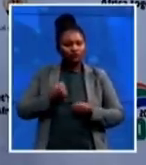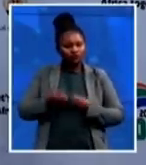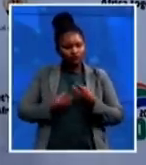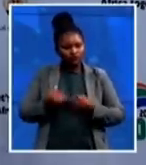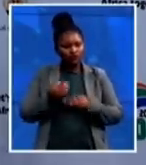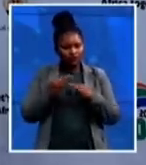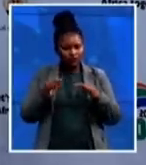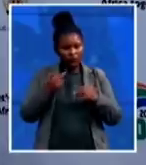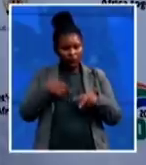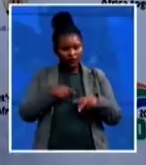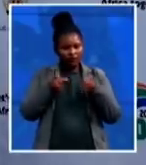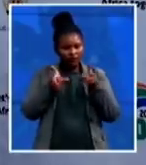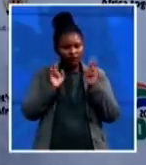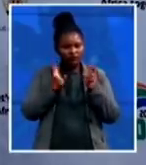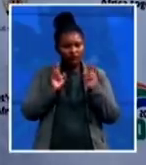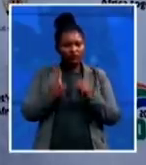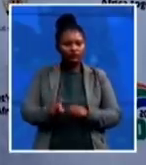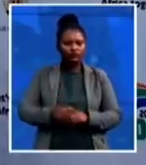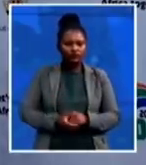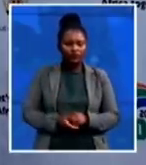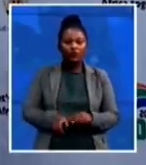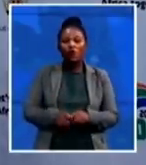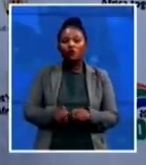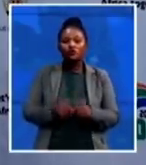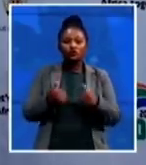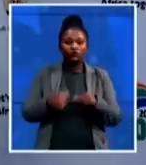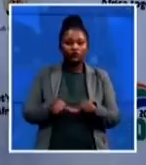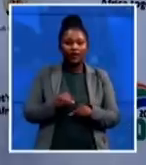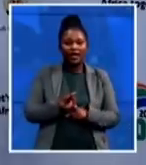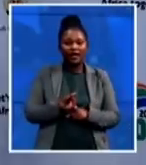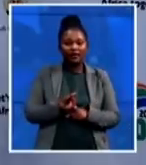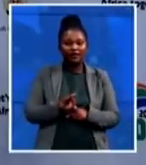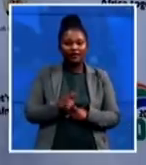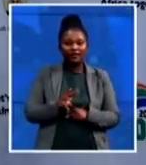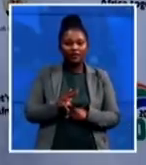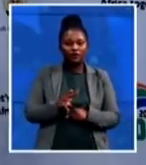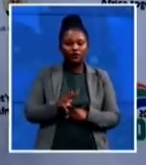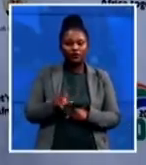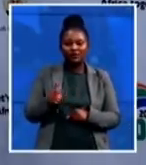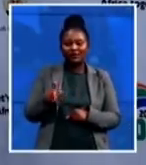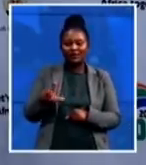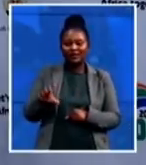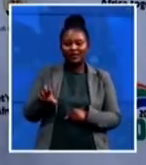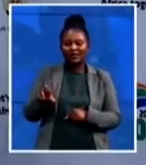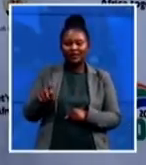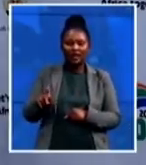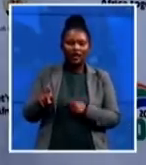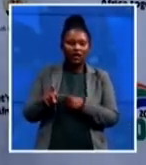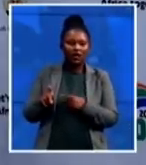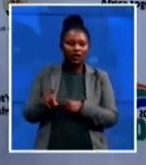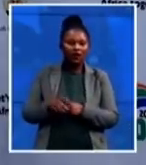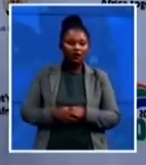Again, let's come to the FWD clerk issue, which is still being decided, being worked on,